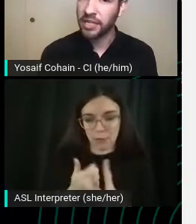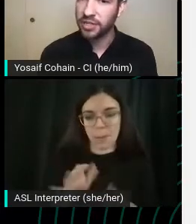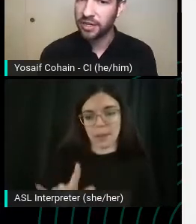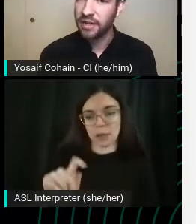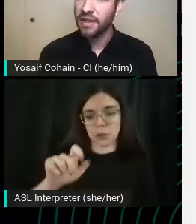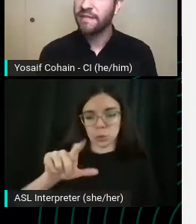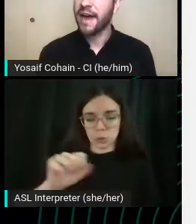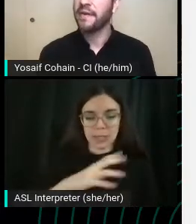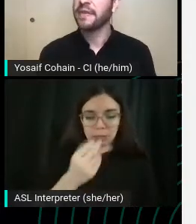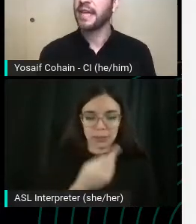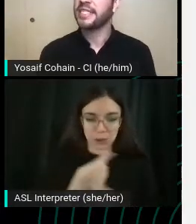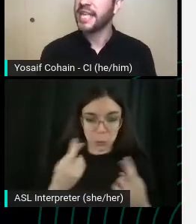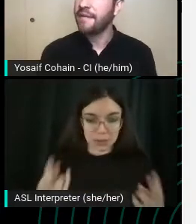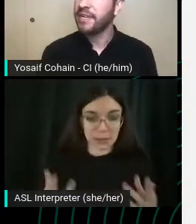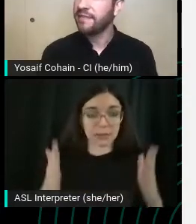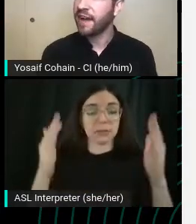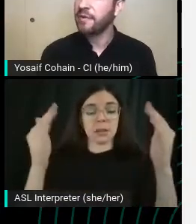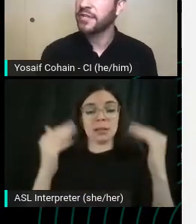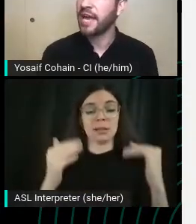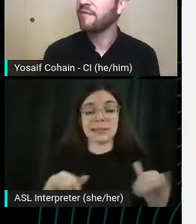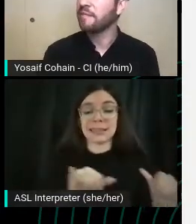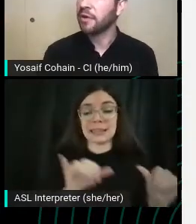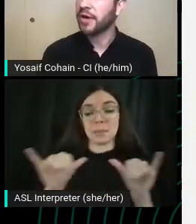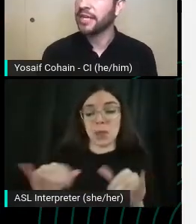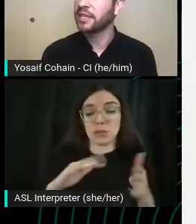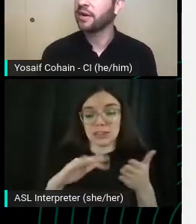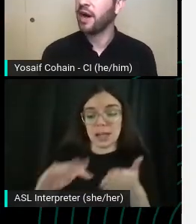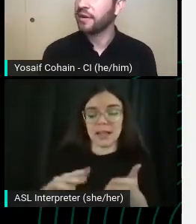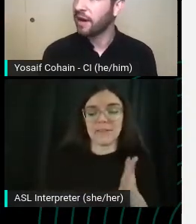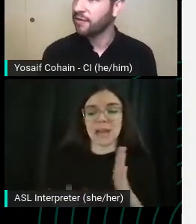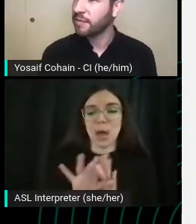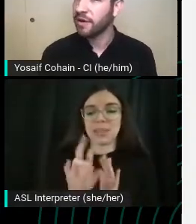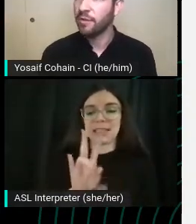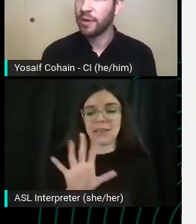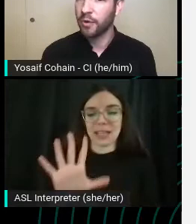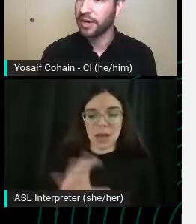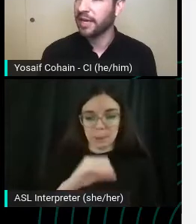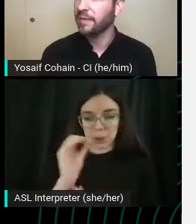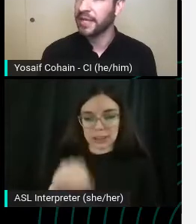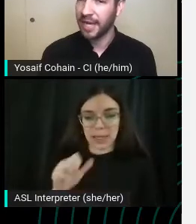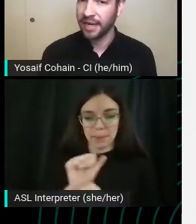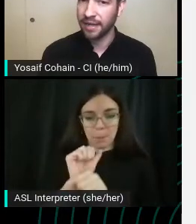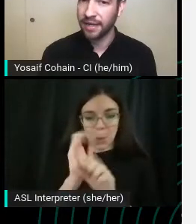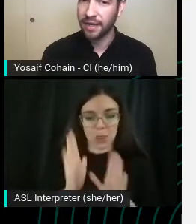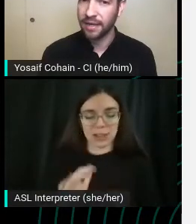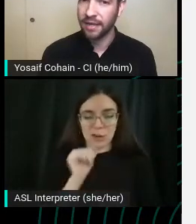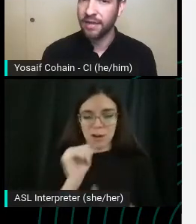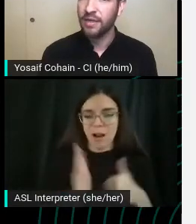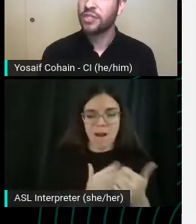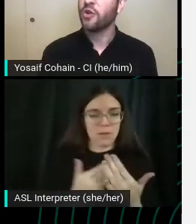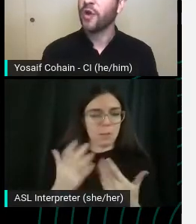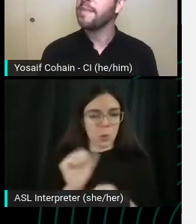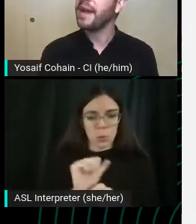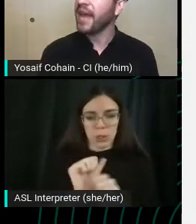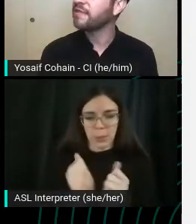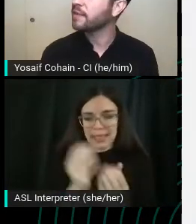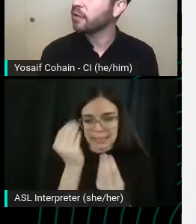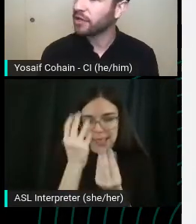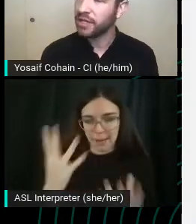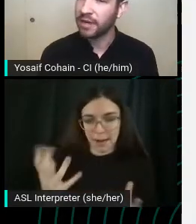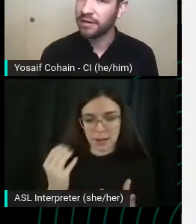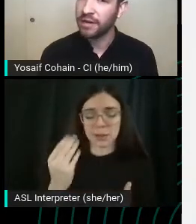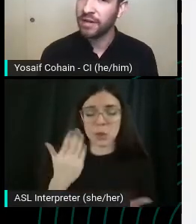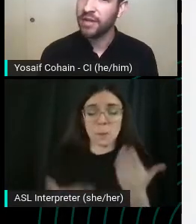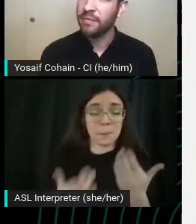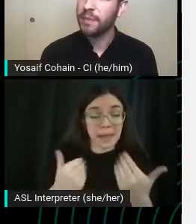by Accenture found that 75% of employees are uncomfortable when working with data. So we might have some